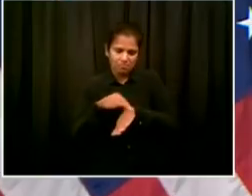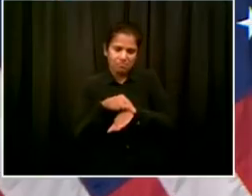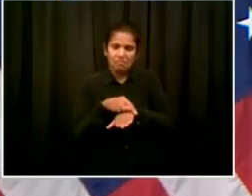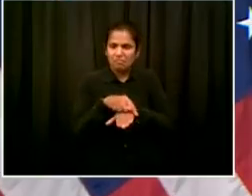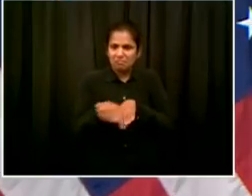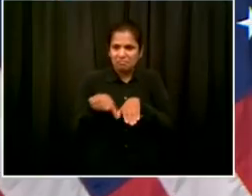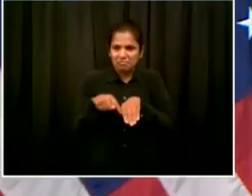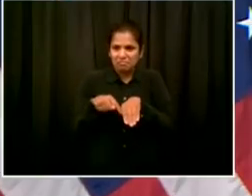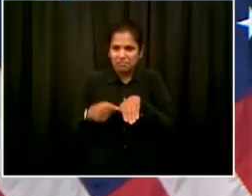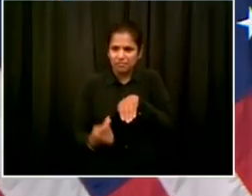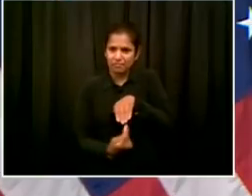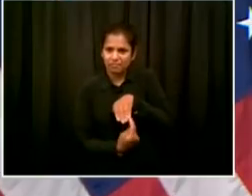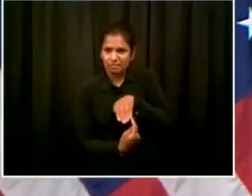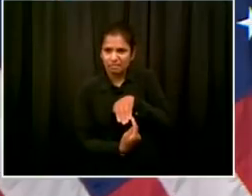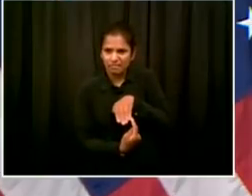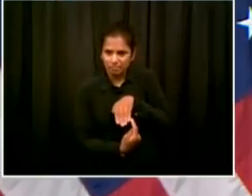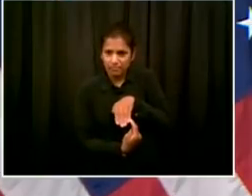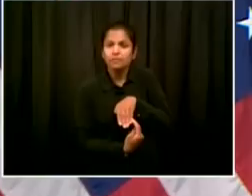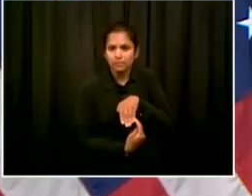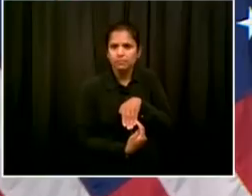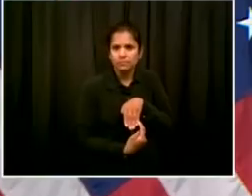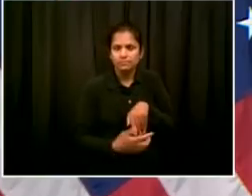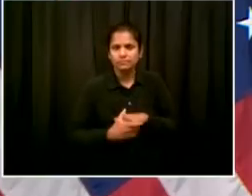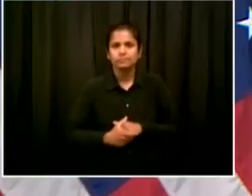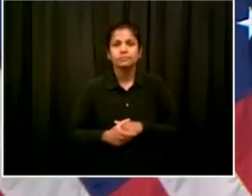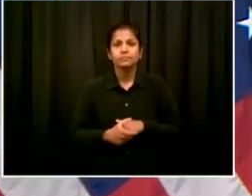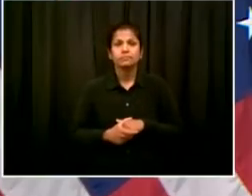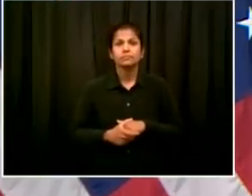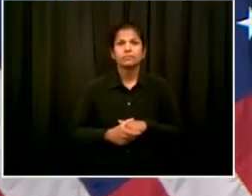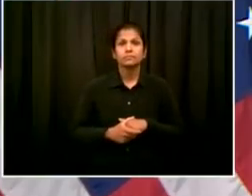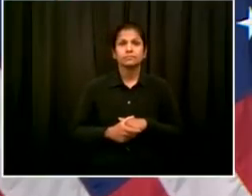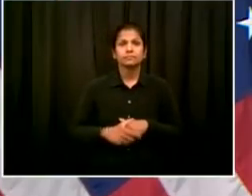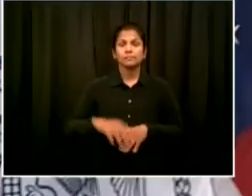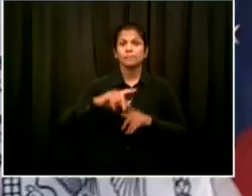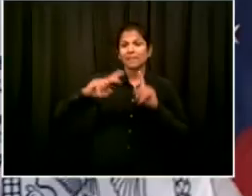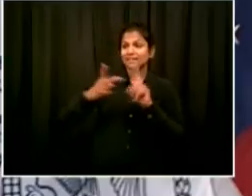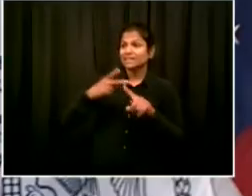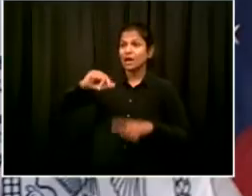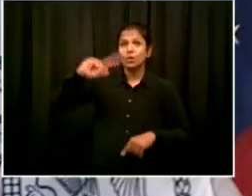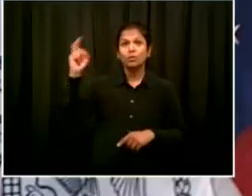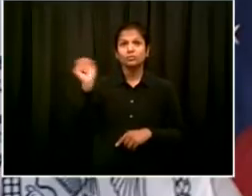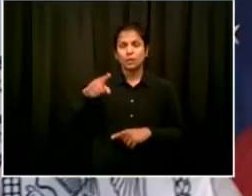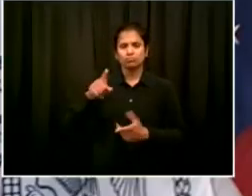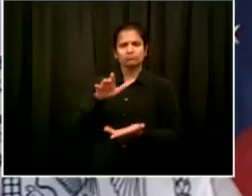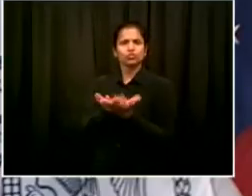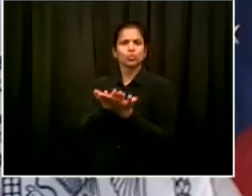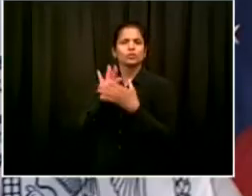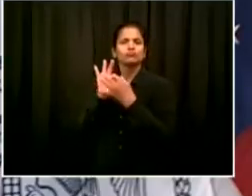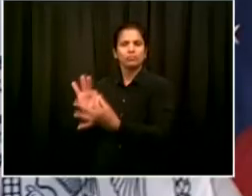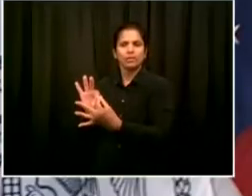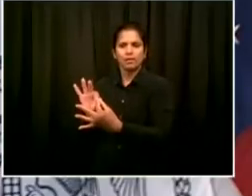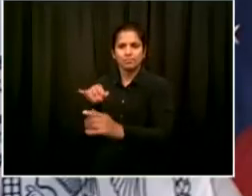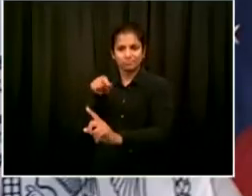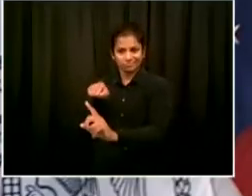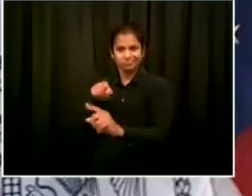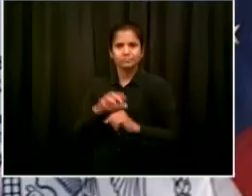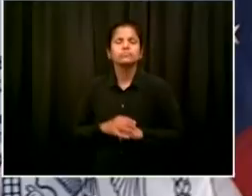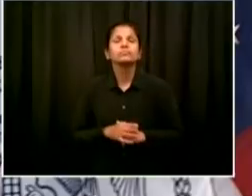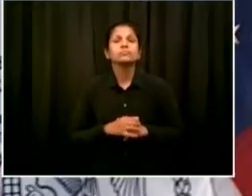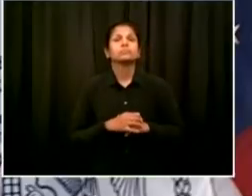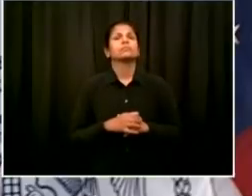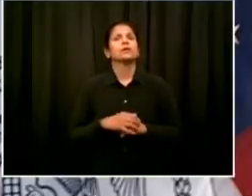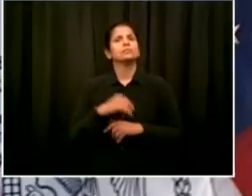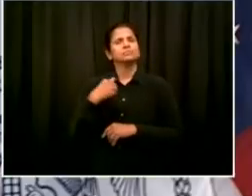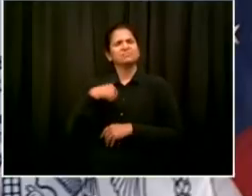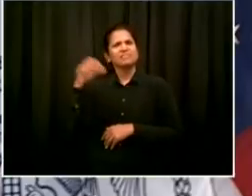My second question is about schools opening. And I had asked you this question a few weeks ago about the use of non-school space, particularly in districts that